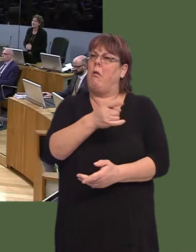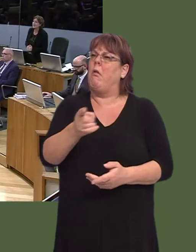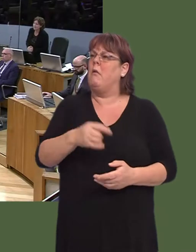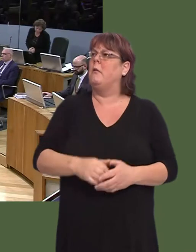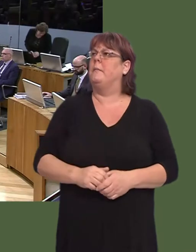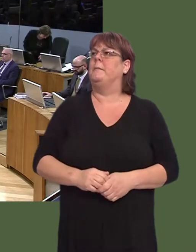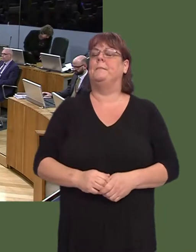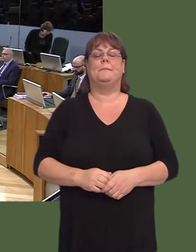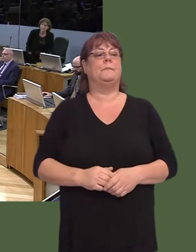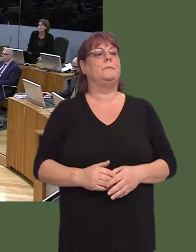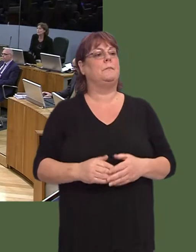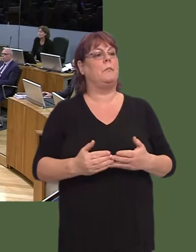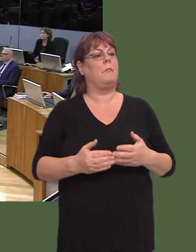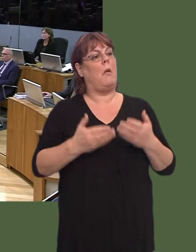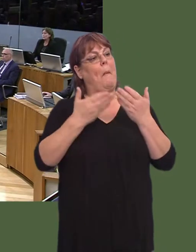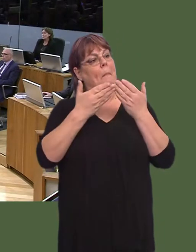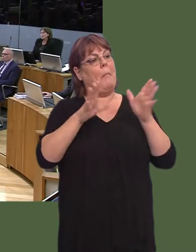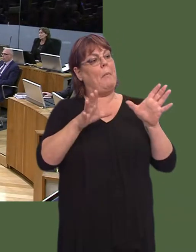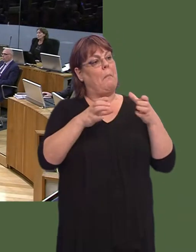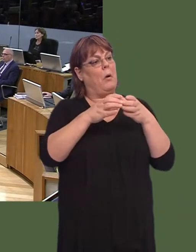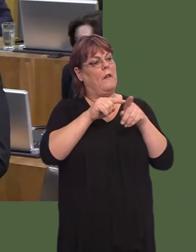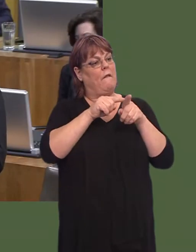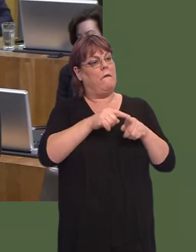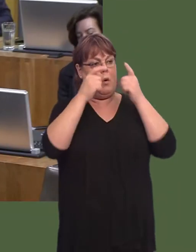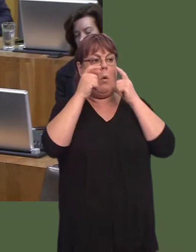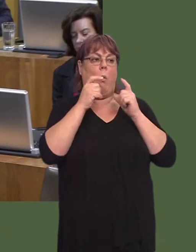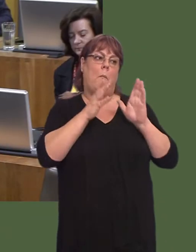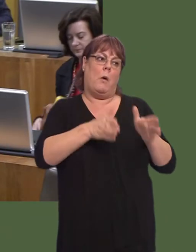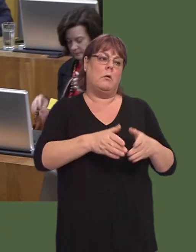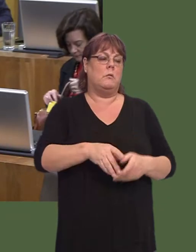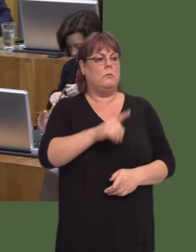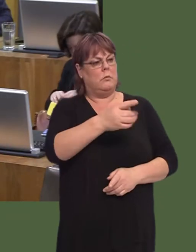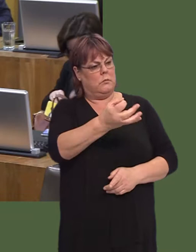indeed? Well, we do expect, of course, public bodies to comply with the law, but I